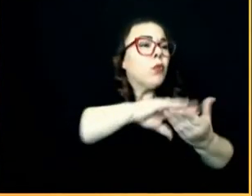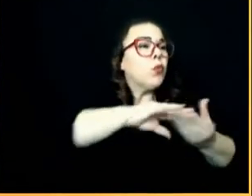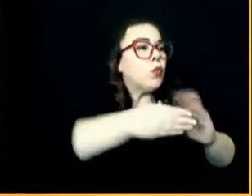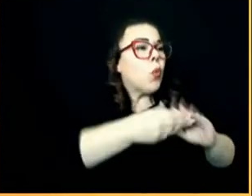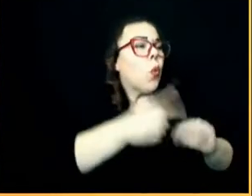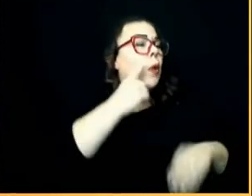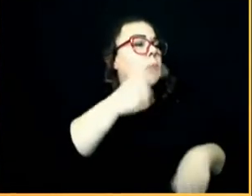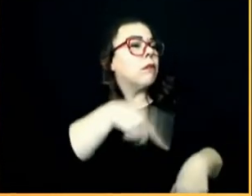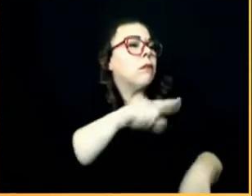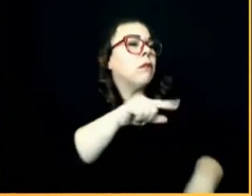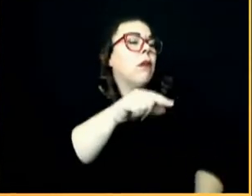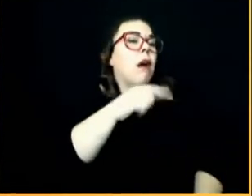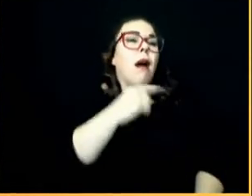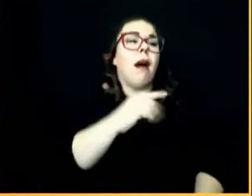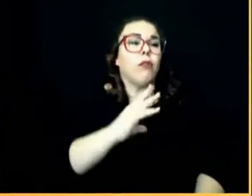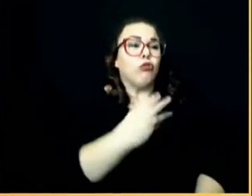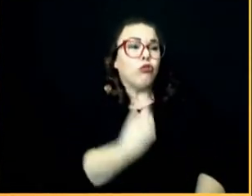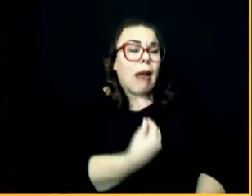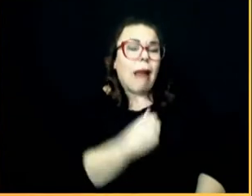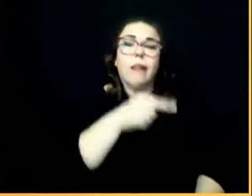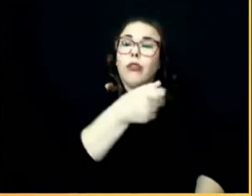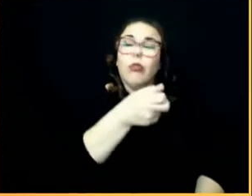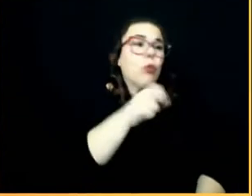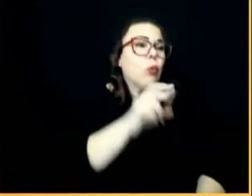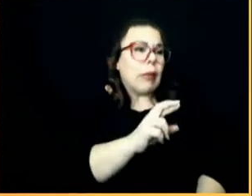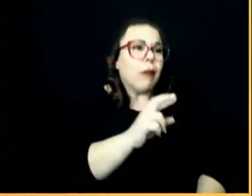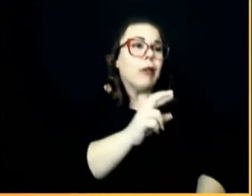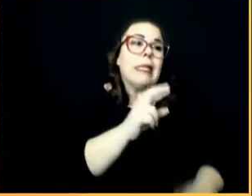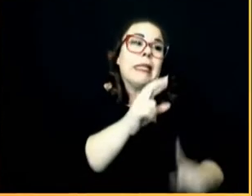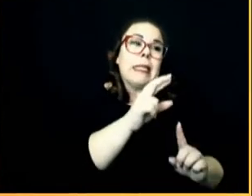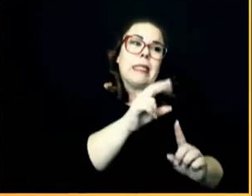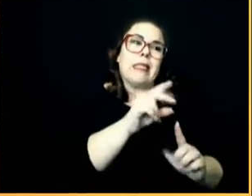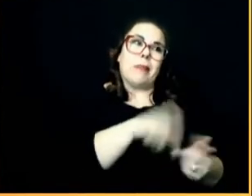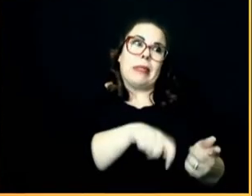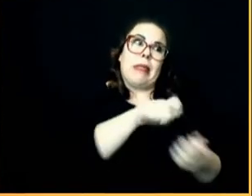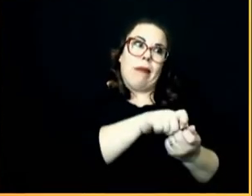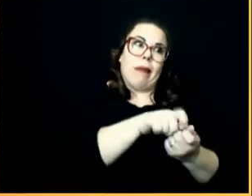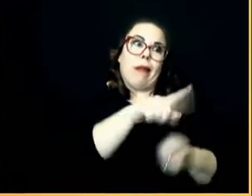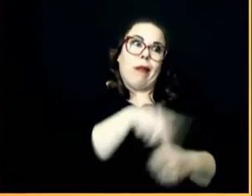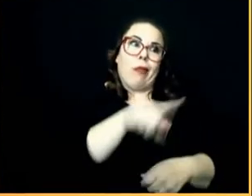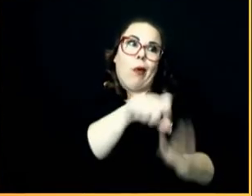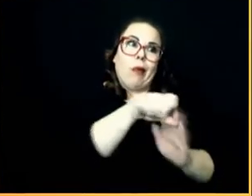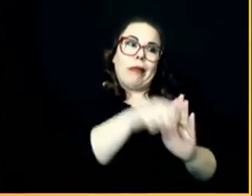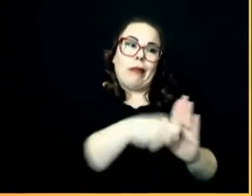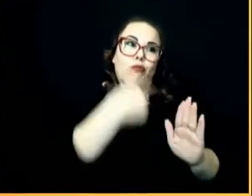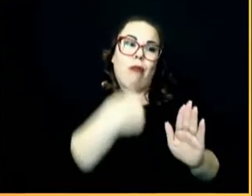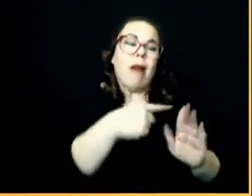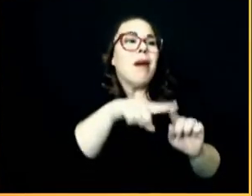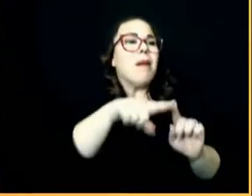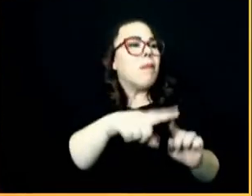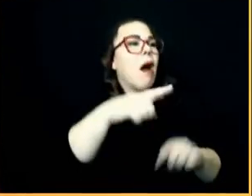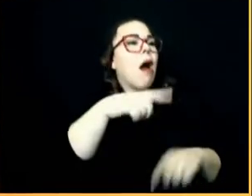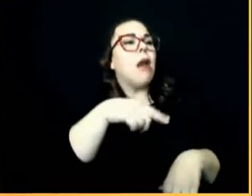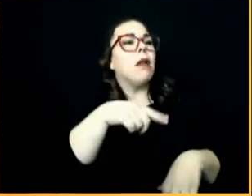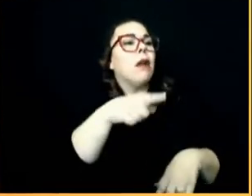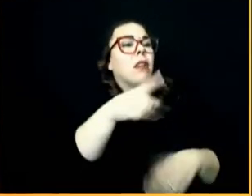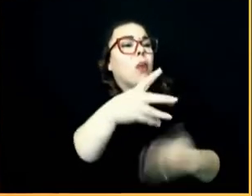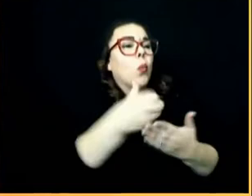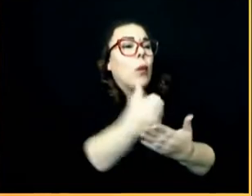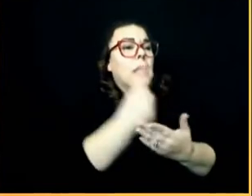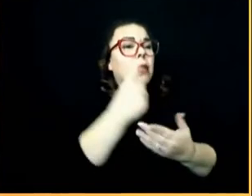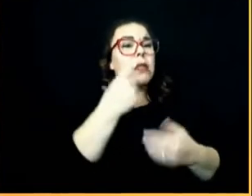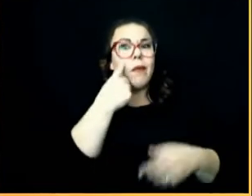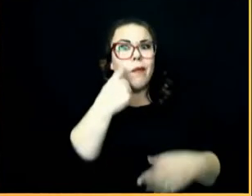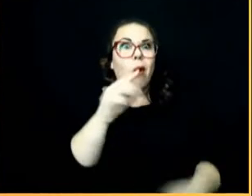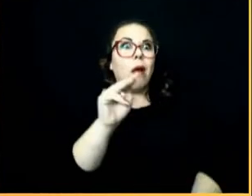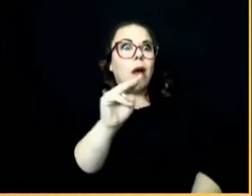the United States, particularly in red states. If you can just dive in and explain some of these wins, like Maureen Turner in Oklahoma. I mean,